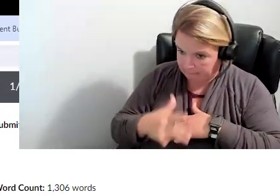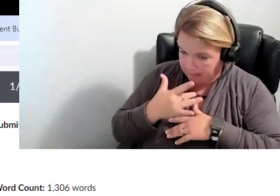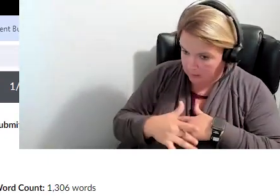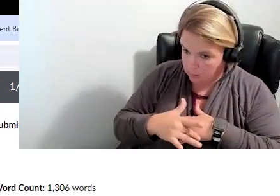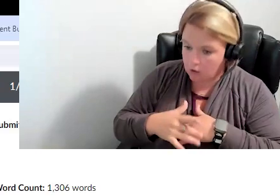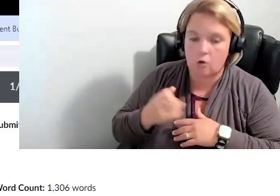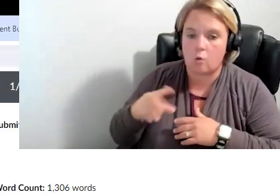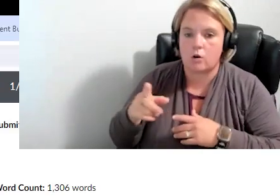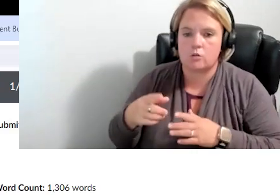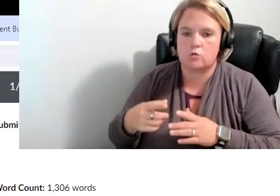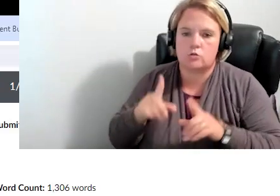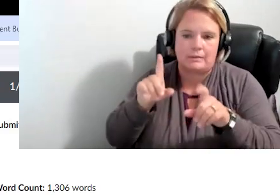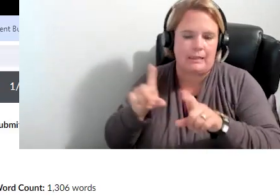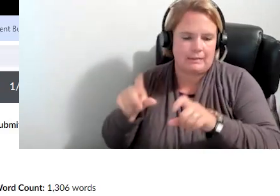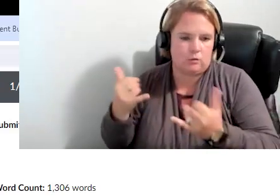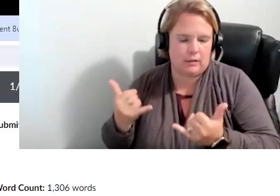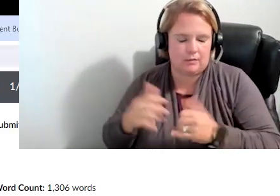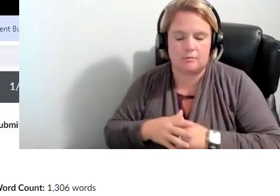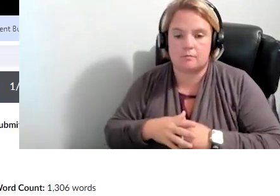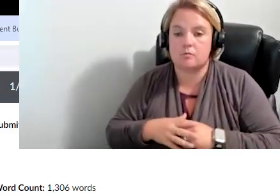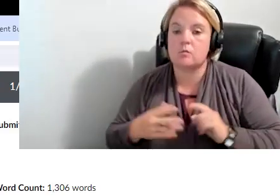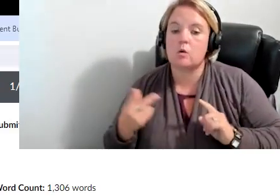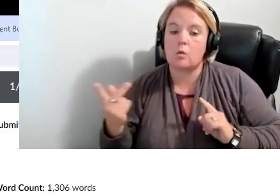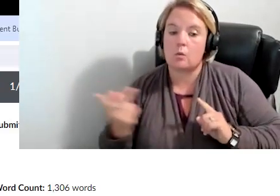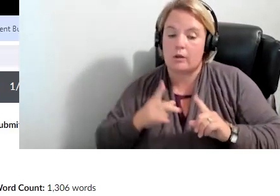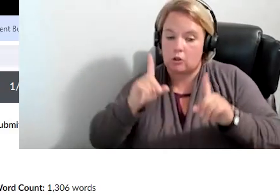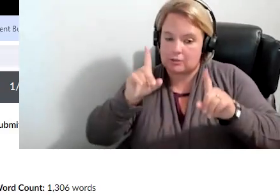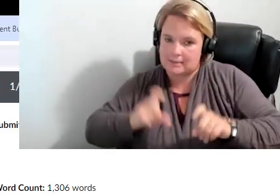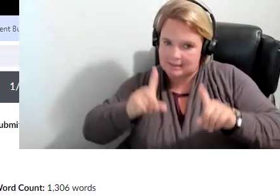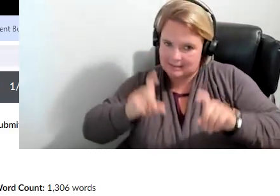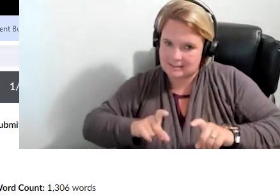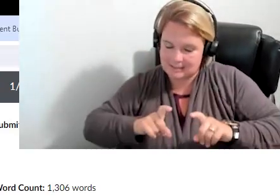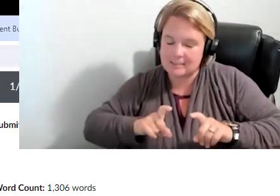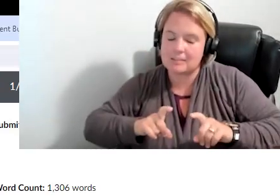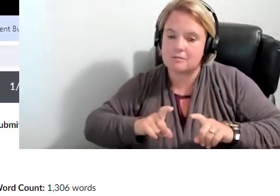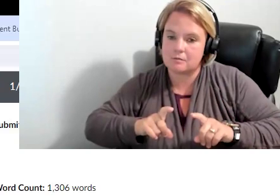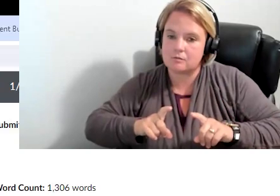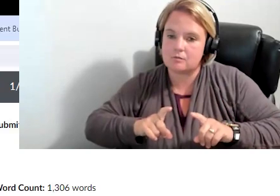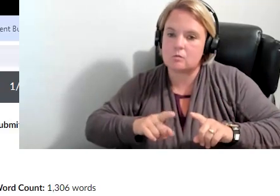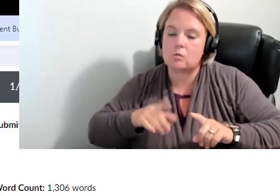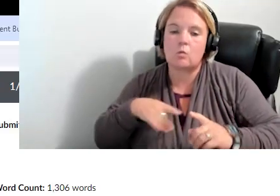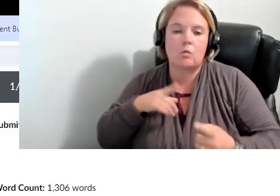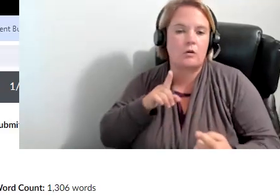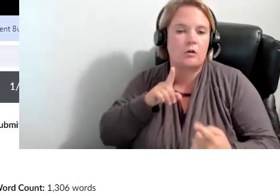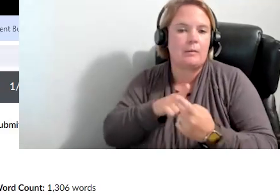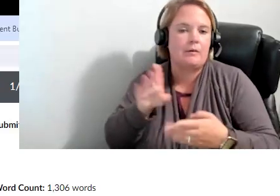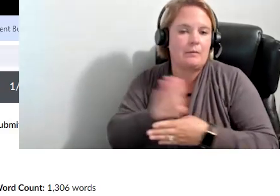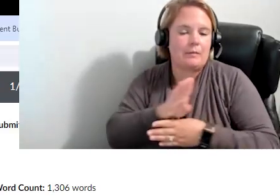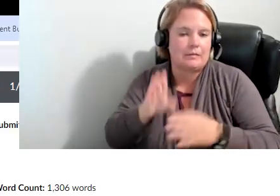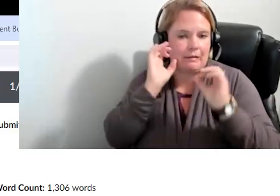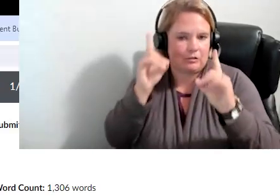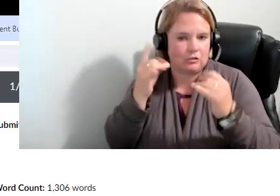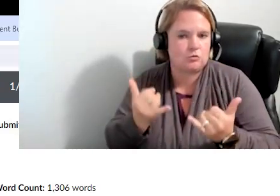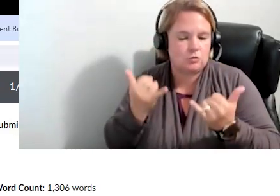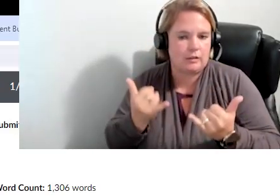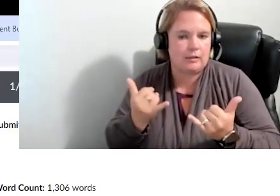just in test mode right now? We are in test mode and we're looking, we're gonna meet with the business education folks today. I think